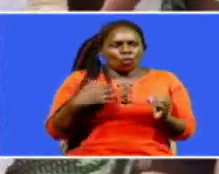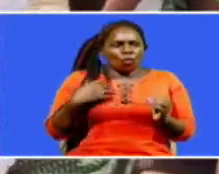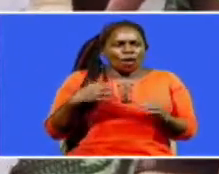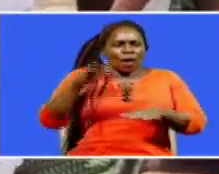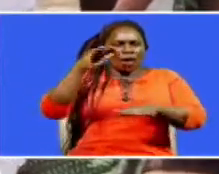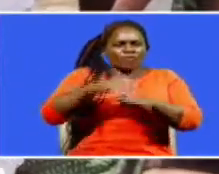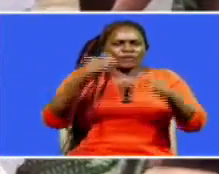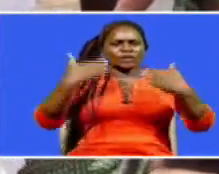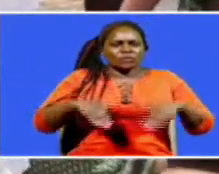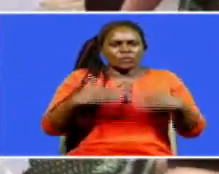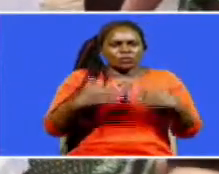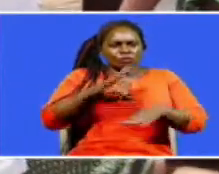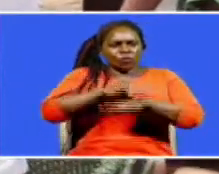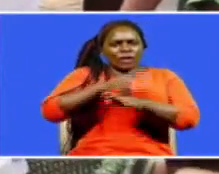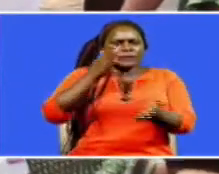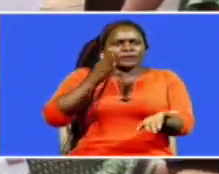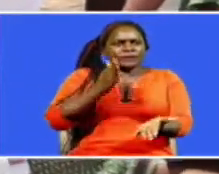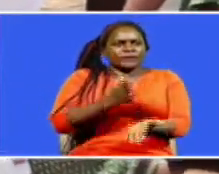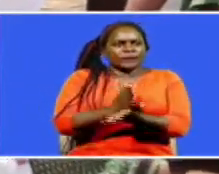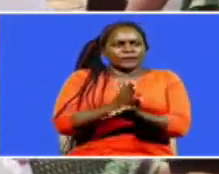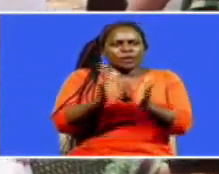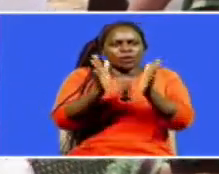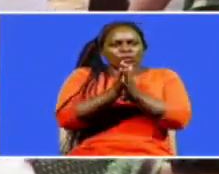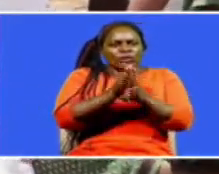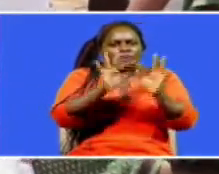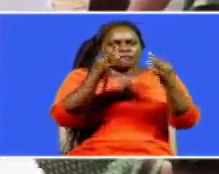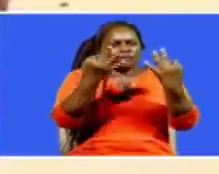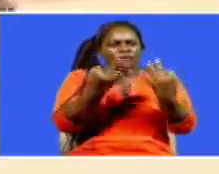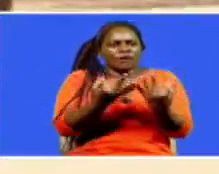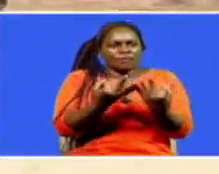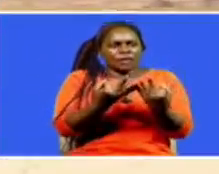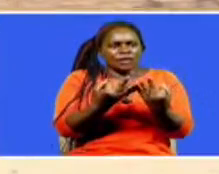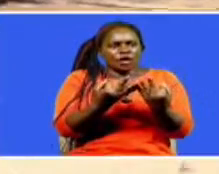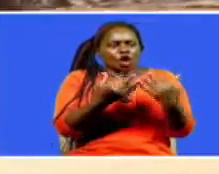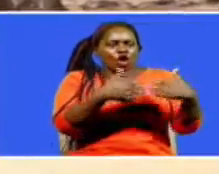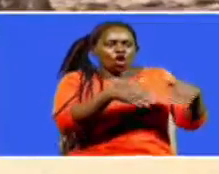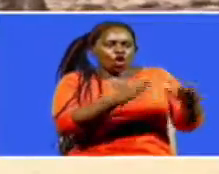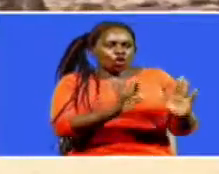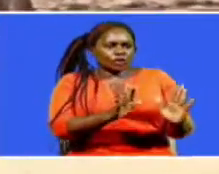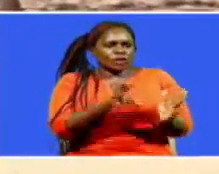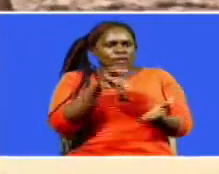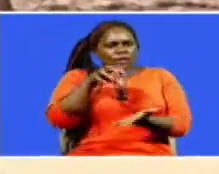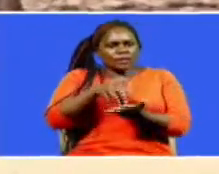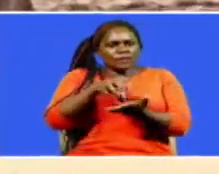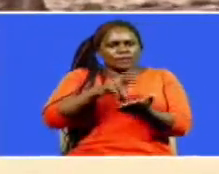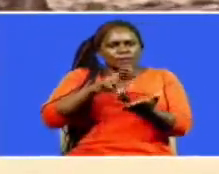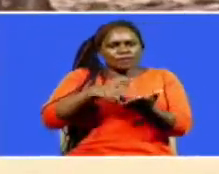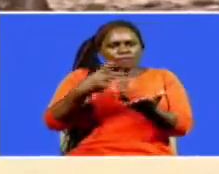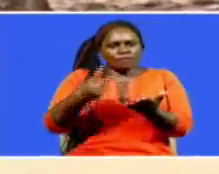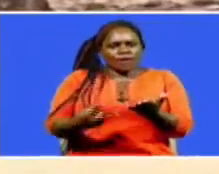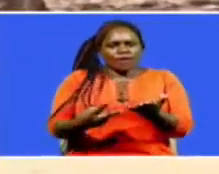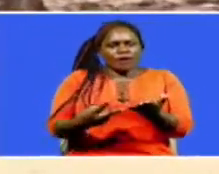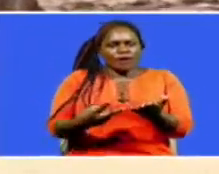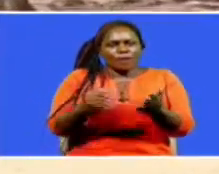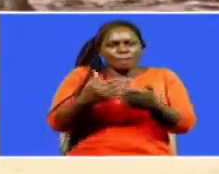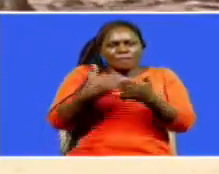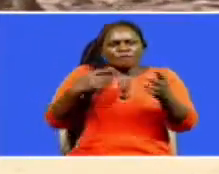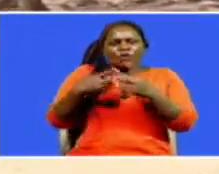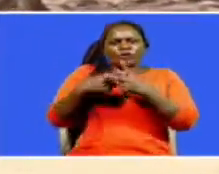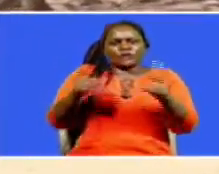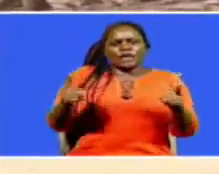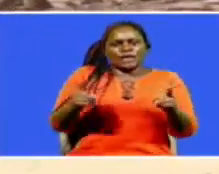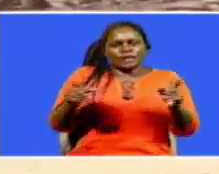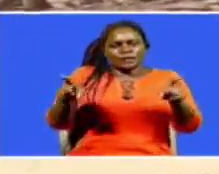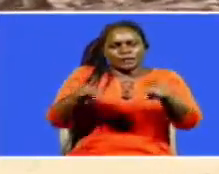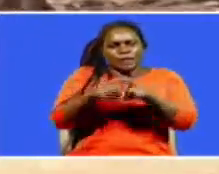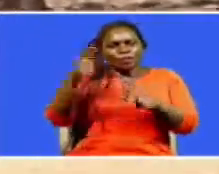Victims who fail to get justice together with their families are left lost as cases fail before they even begin. This beats